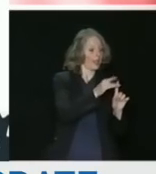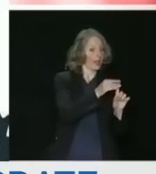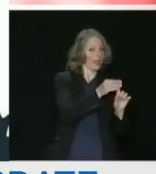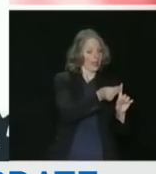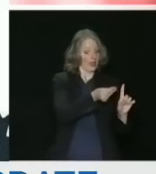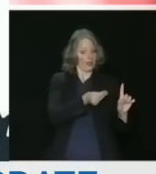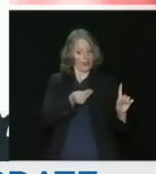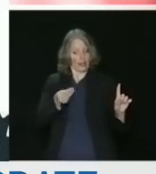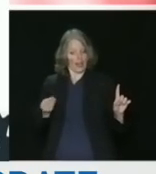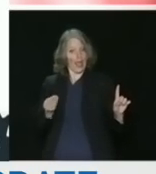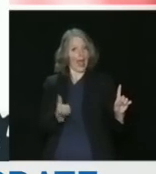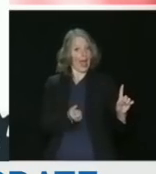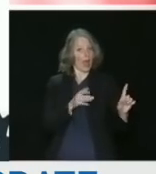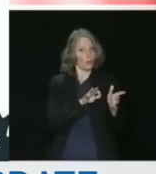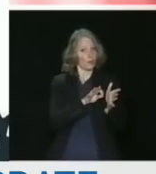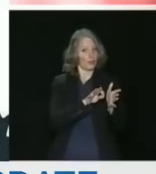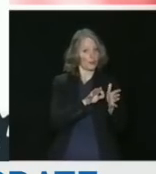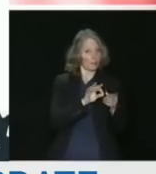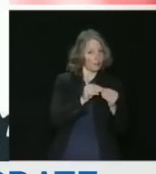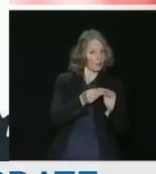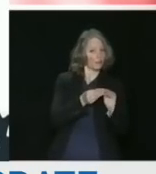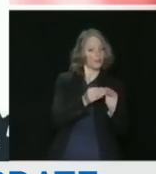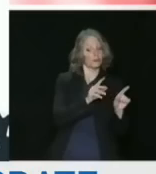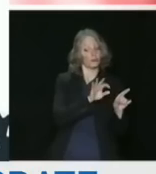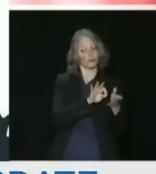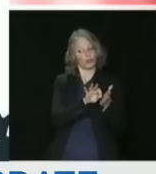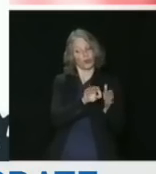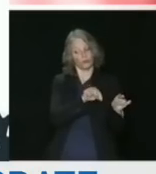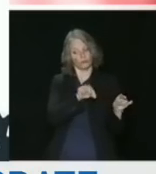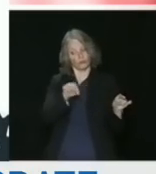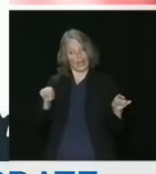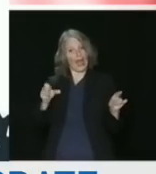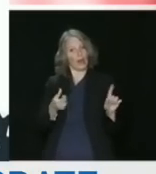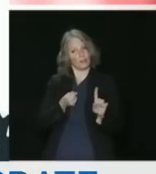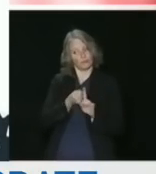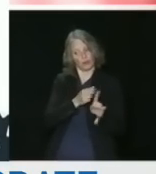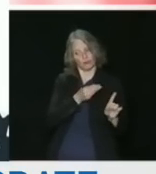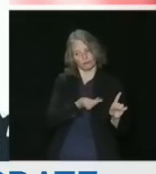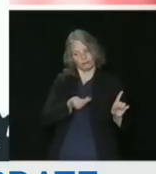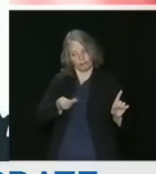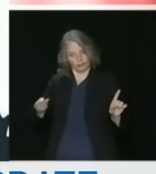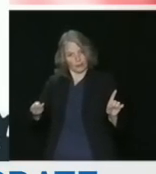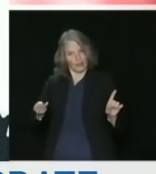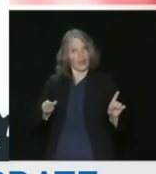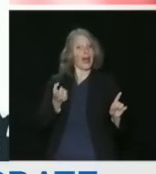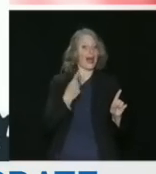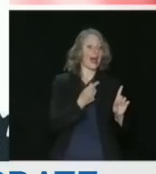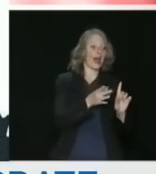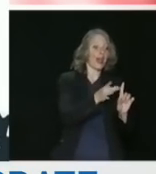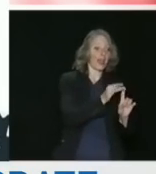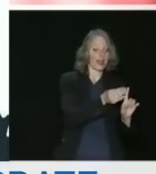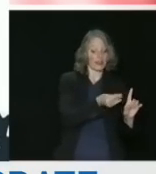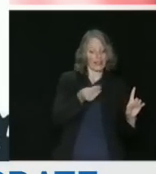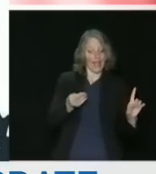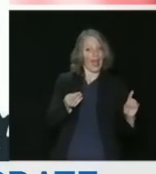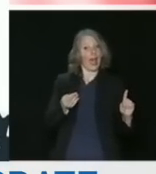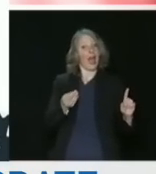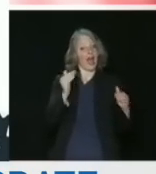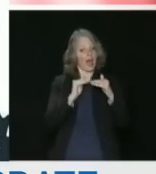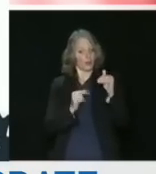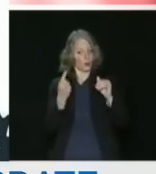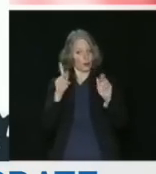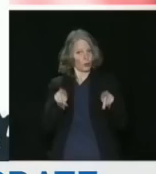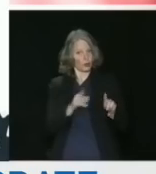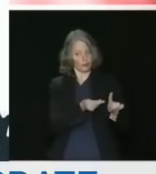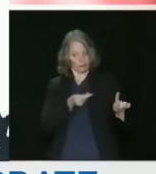RT, represents how many people are being infected by each new case. When each case infects less than one person, the epidemic will